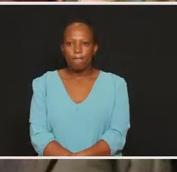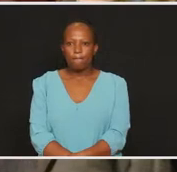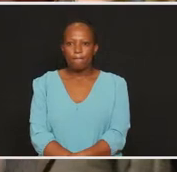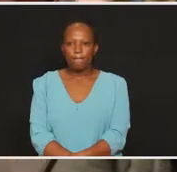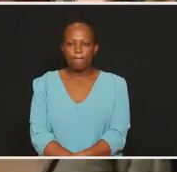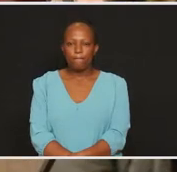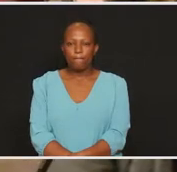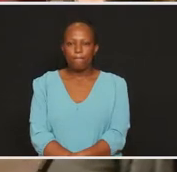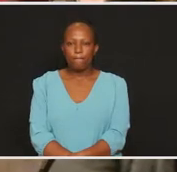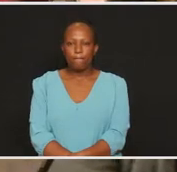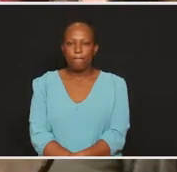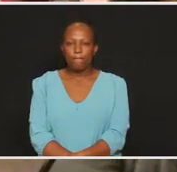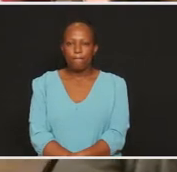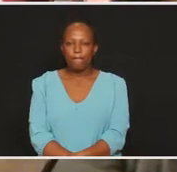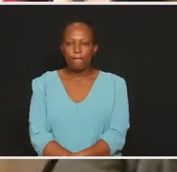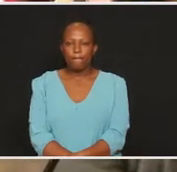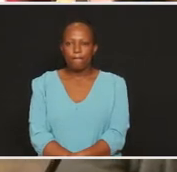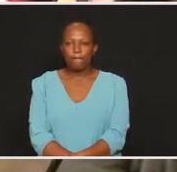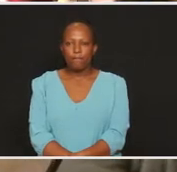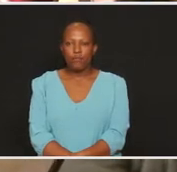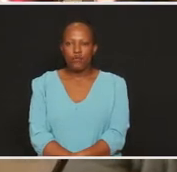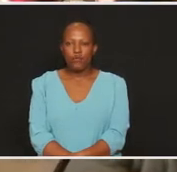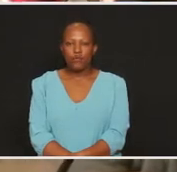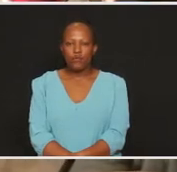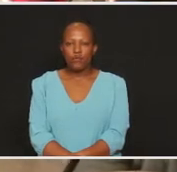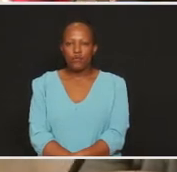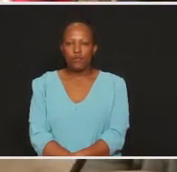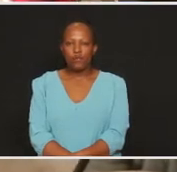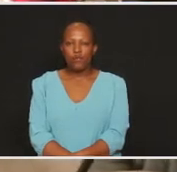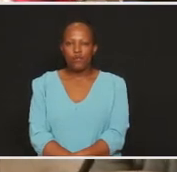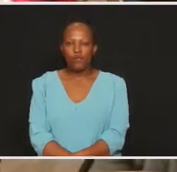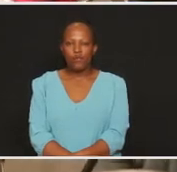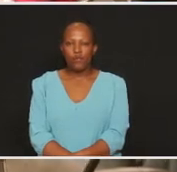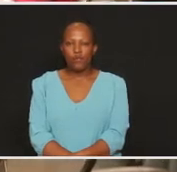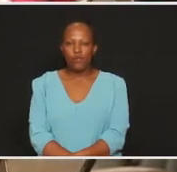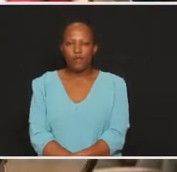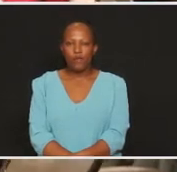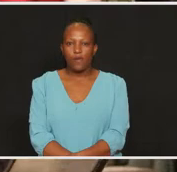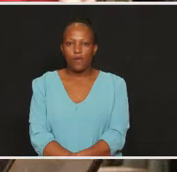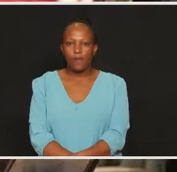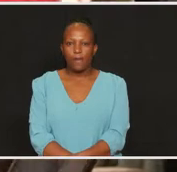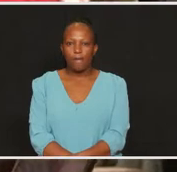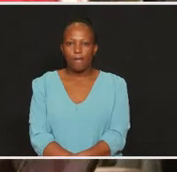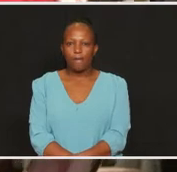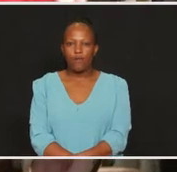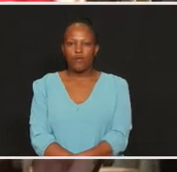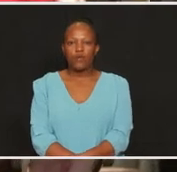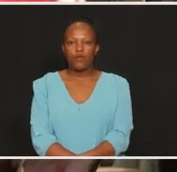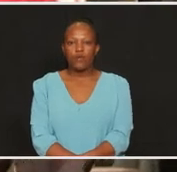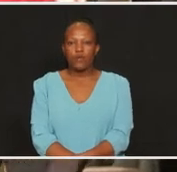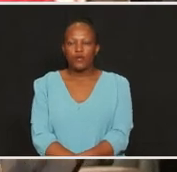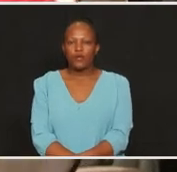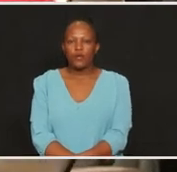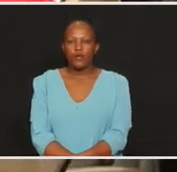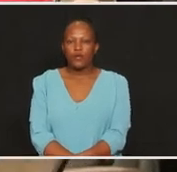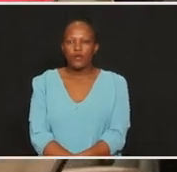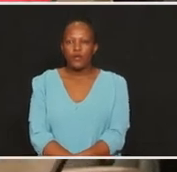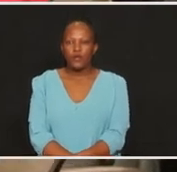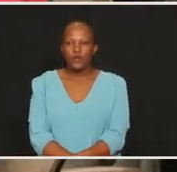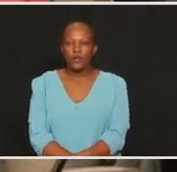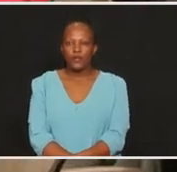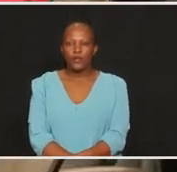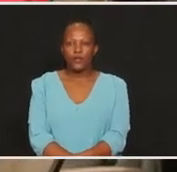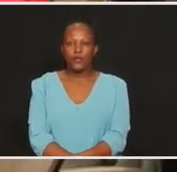corporal punishment kids themselves to attack each other and they attack